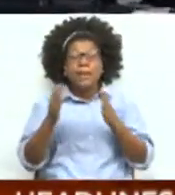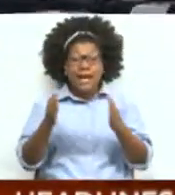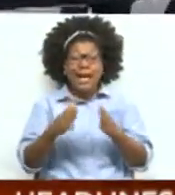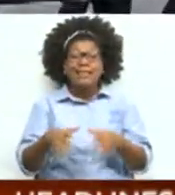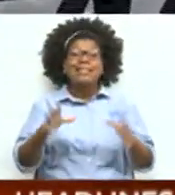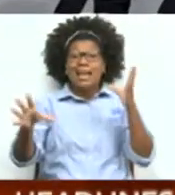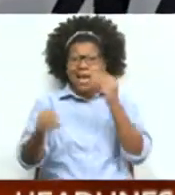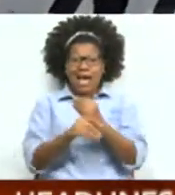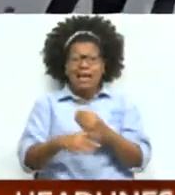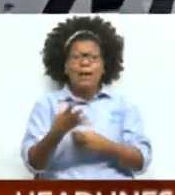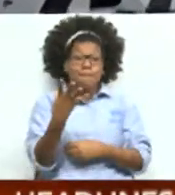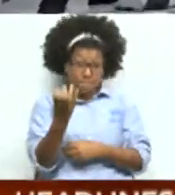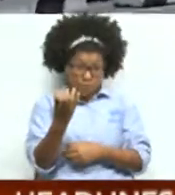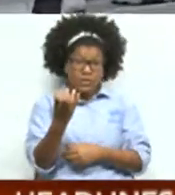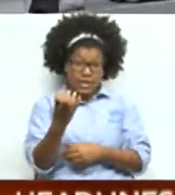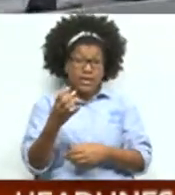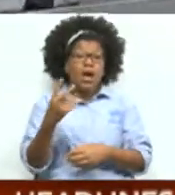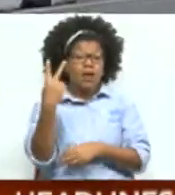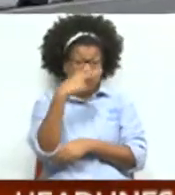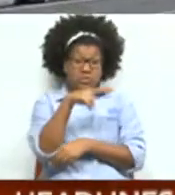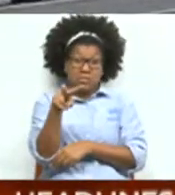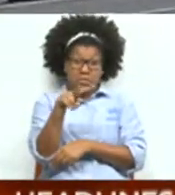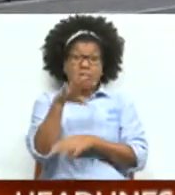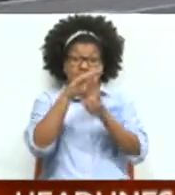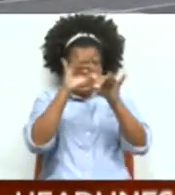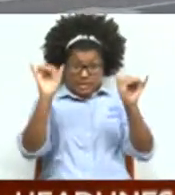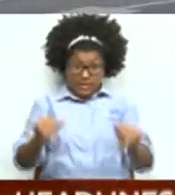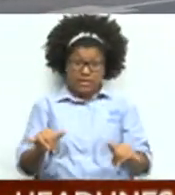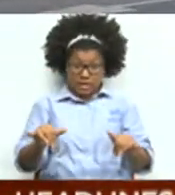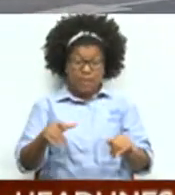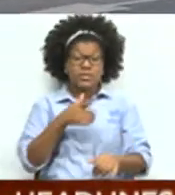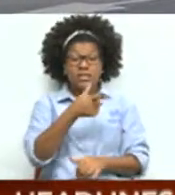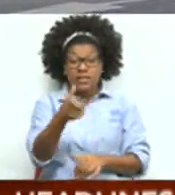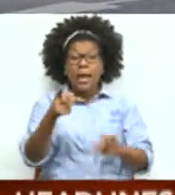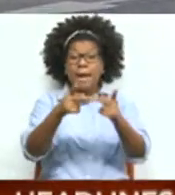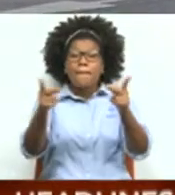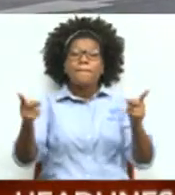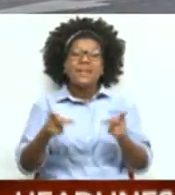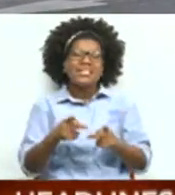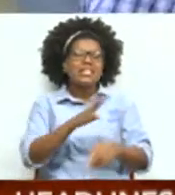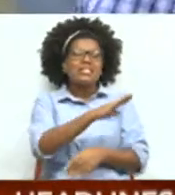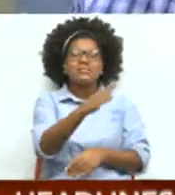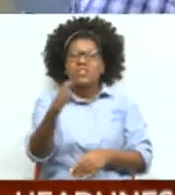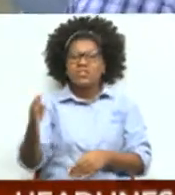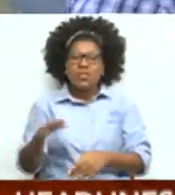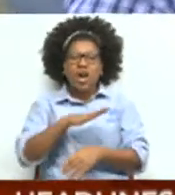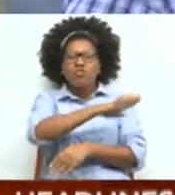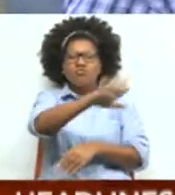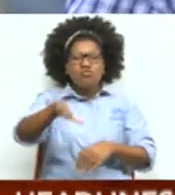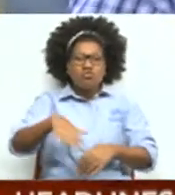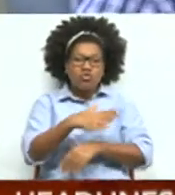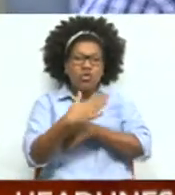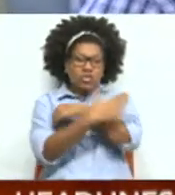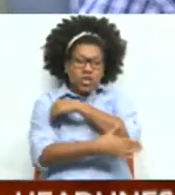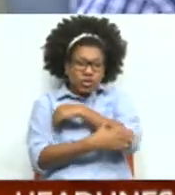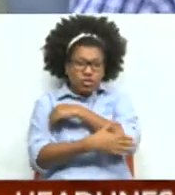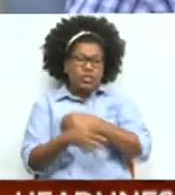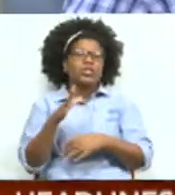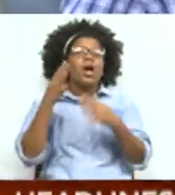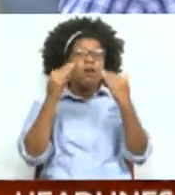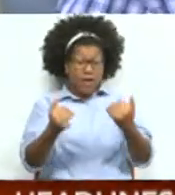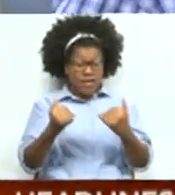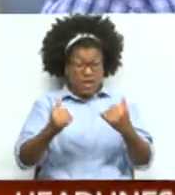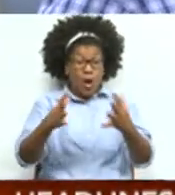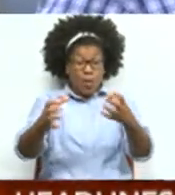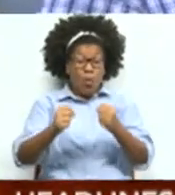detectors soon and more where necessary across the country. Right now we're working on 60 sites in Trinidad where we could have